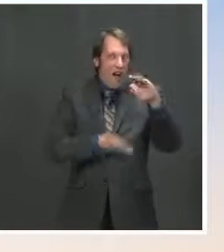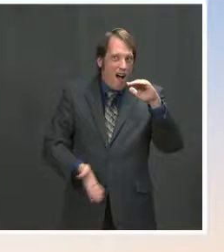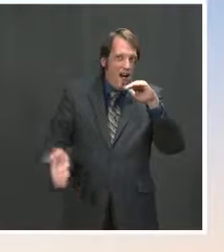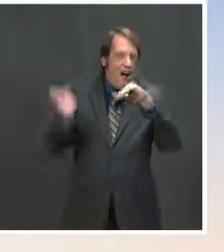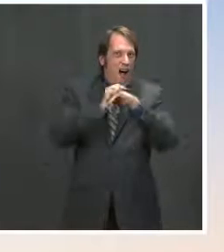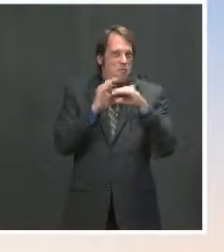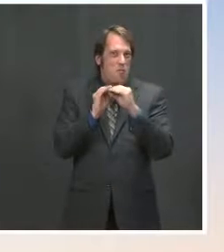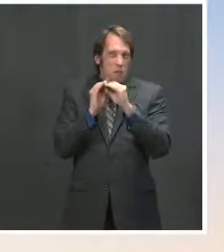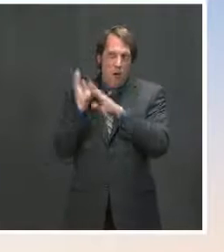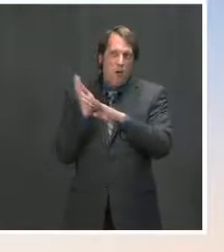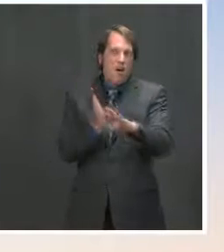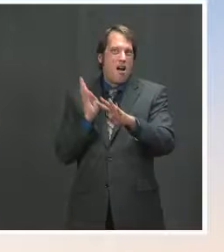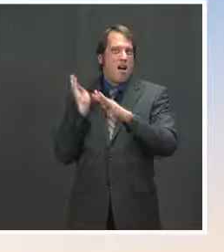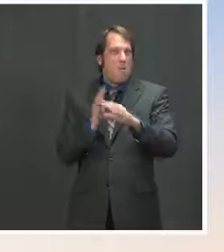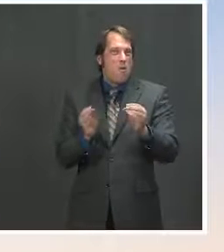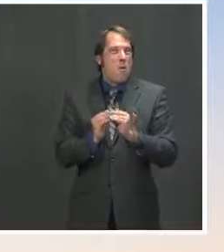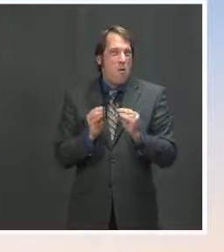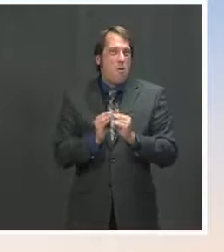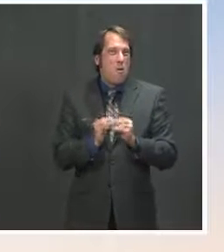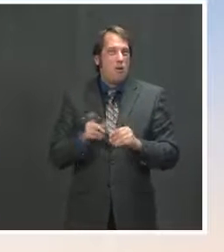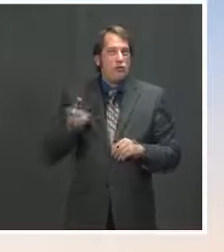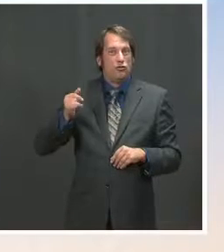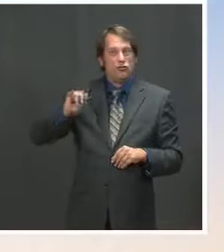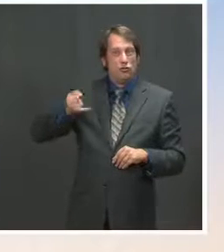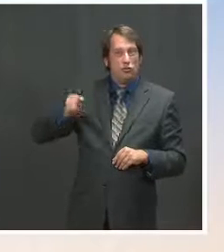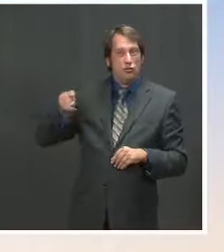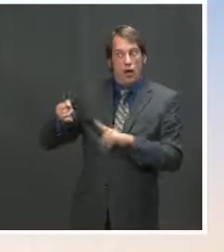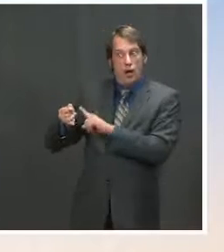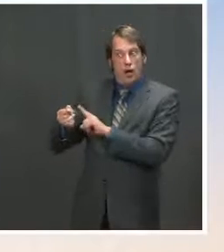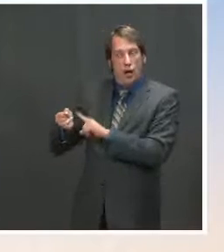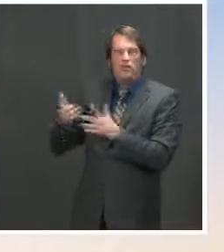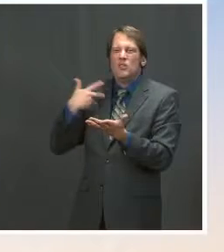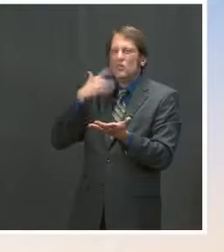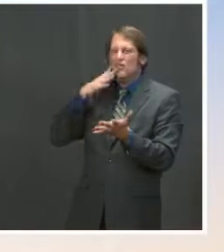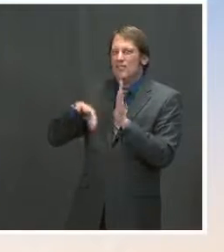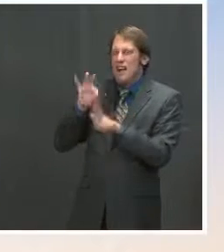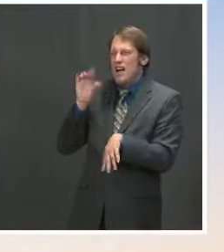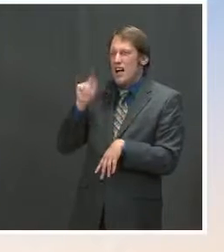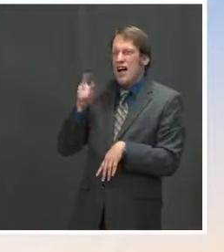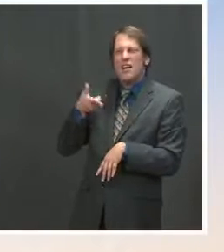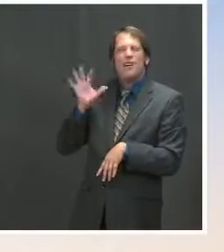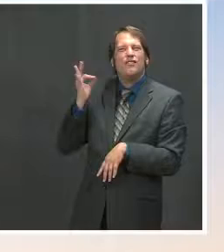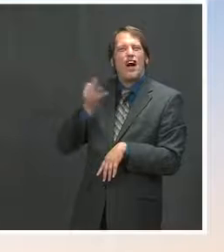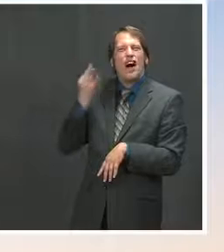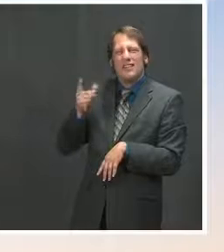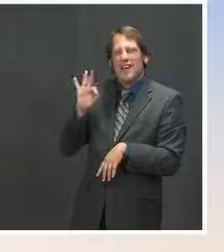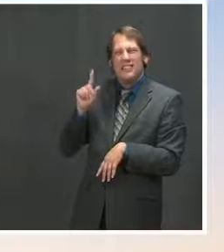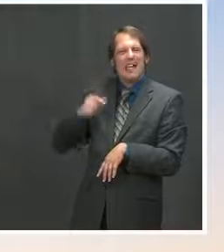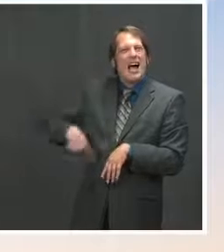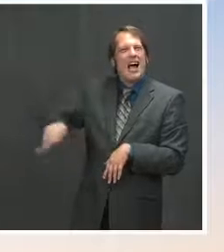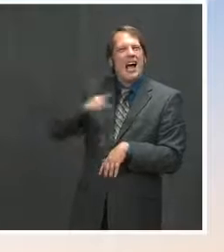in terms of Johnson & Johnson, the next step is really Friday and whatever comes from there, and we certainly will refer to the FDA.